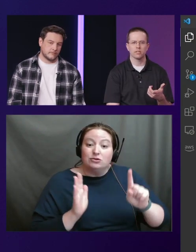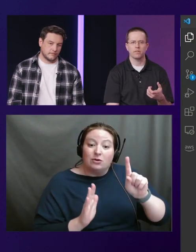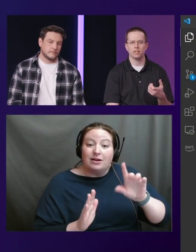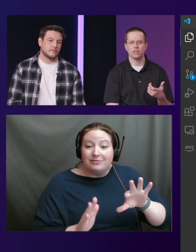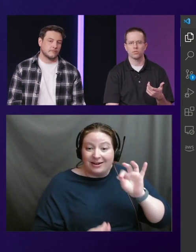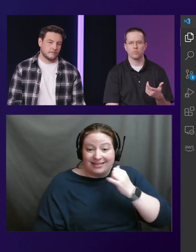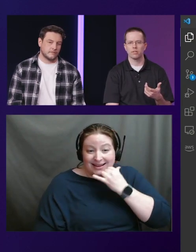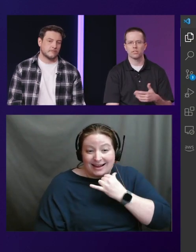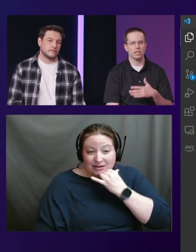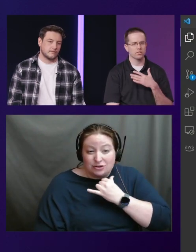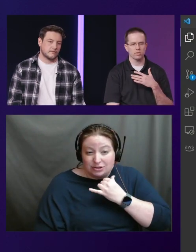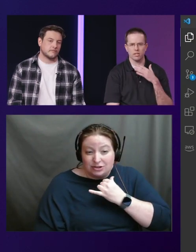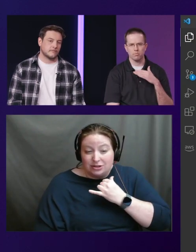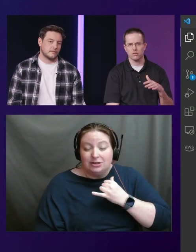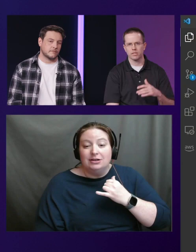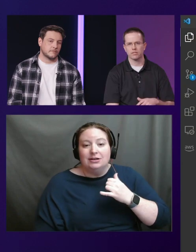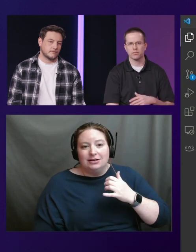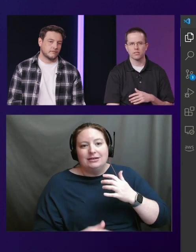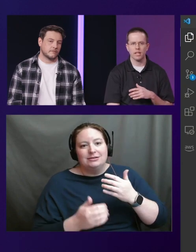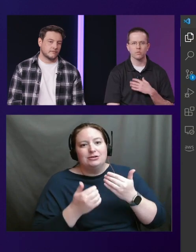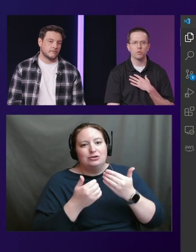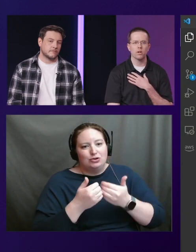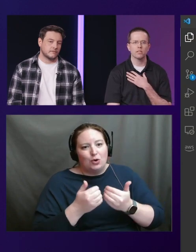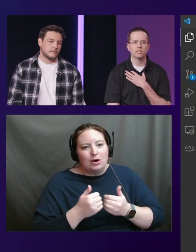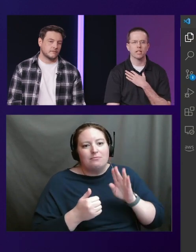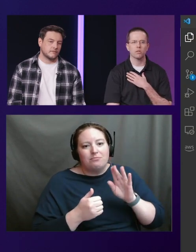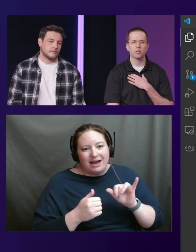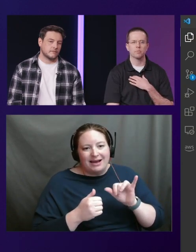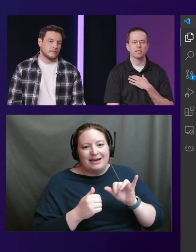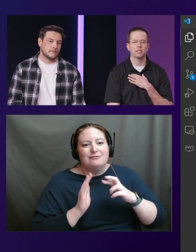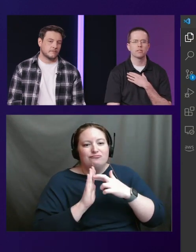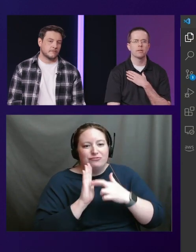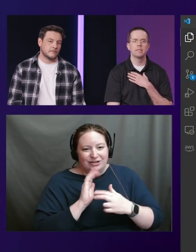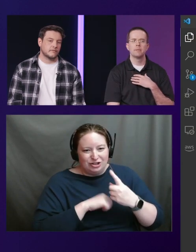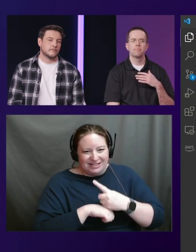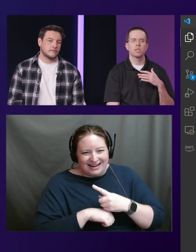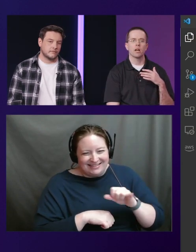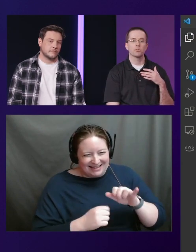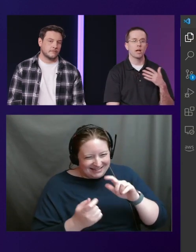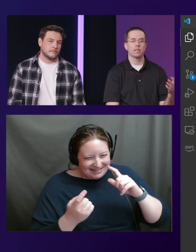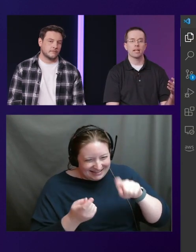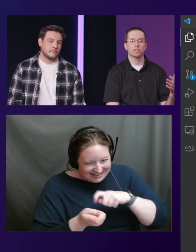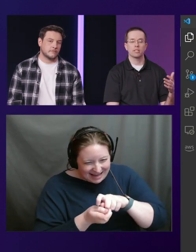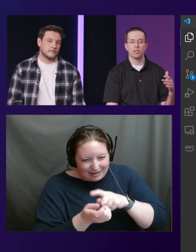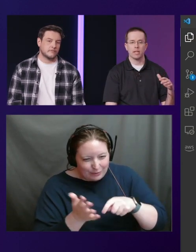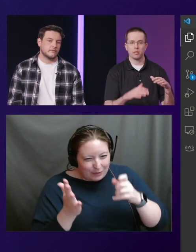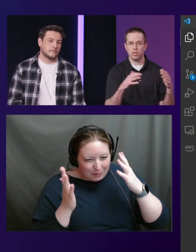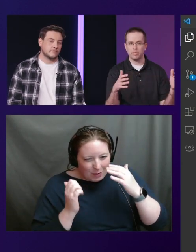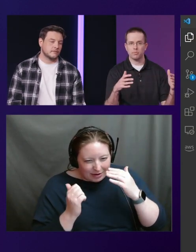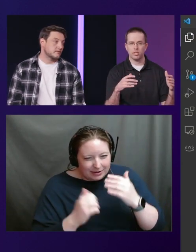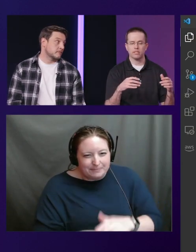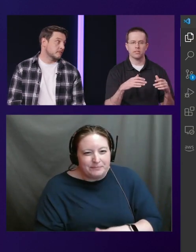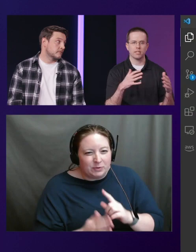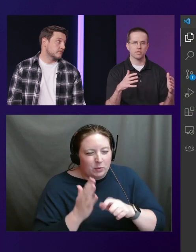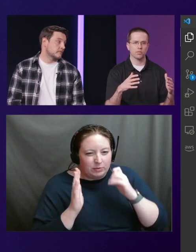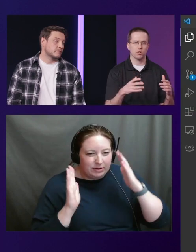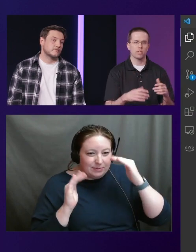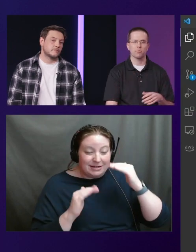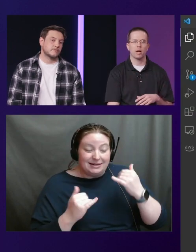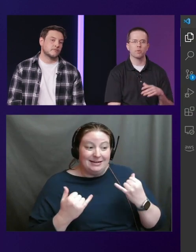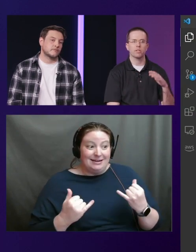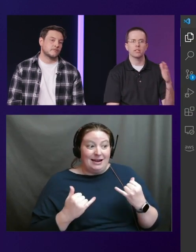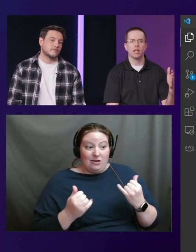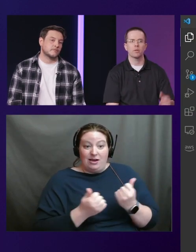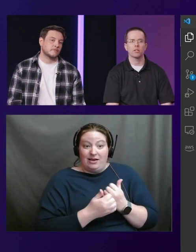our test find all sorted by reg date. So again, perfect. This is exactly what we wanted, exactly what we're expecting. So now we can actually, now that we got the plumbing in place and the tests are all